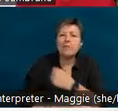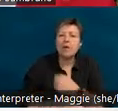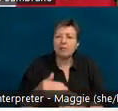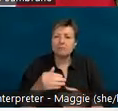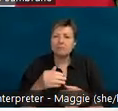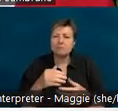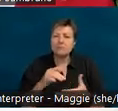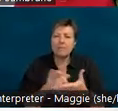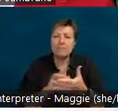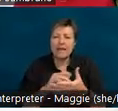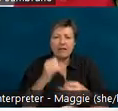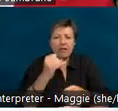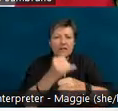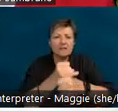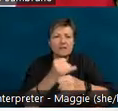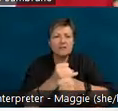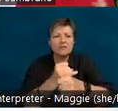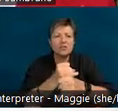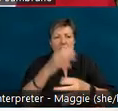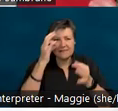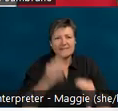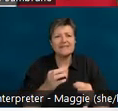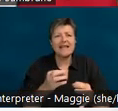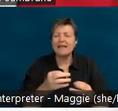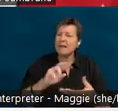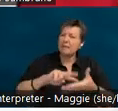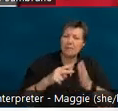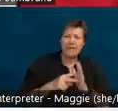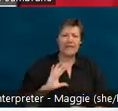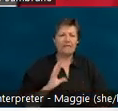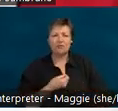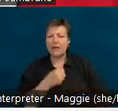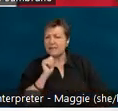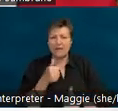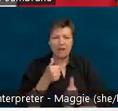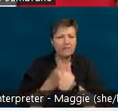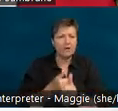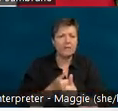to be trans and gender nonconforming? And how does this inevitably function to gatekeep